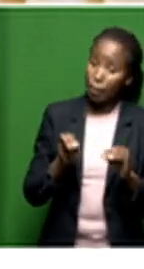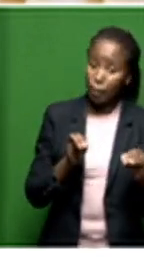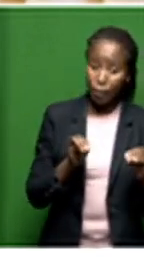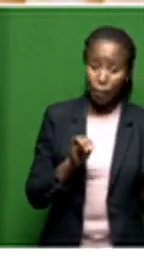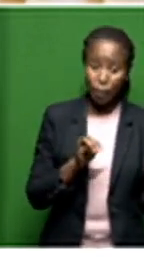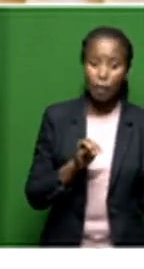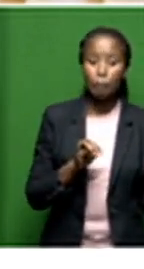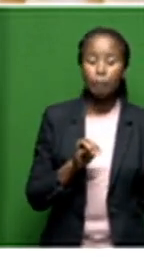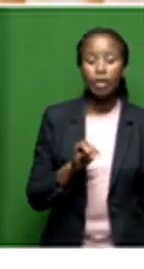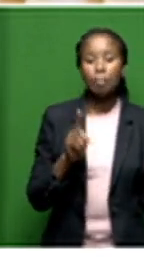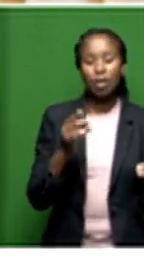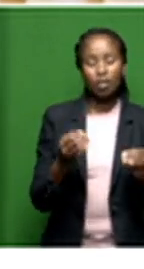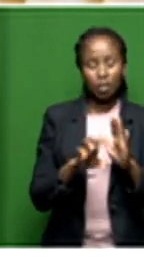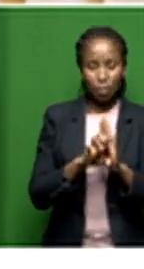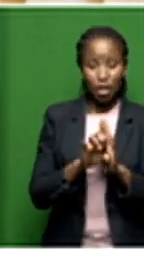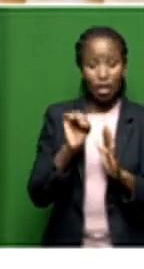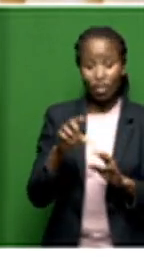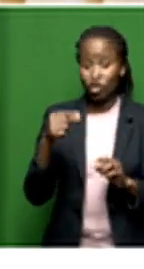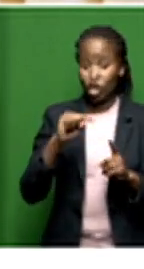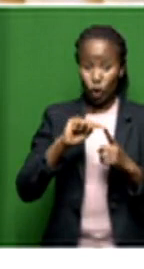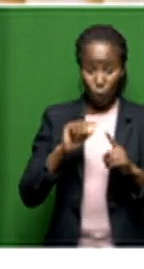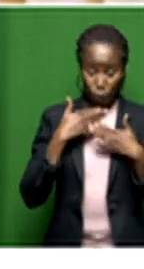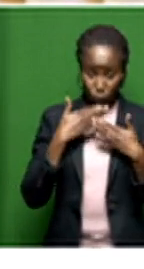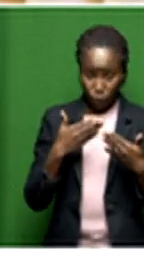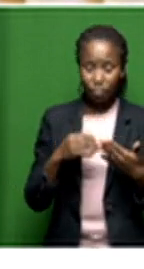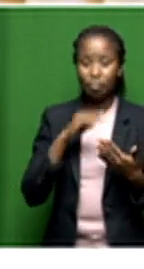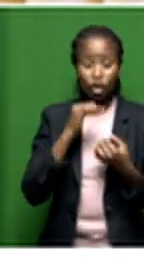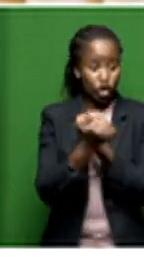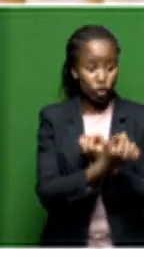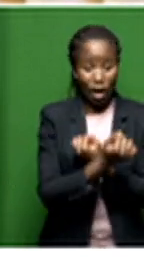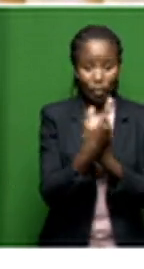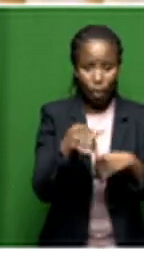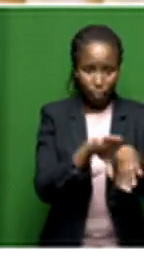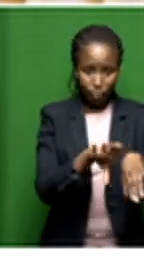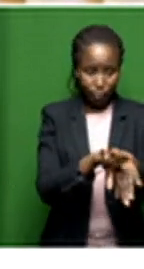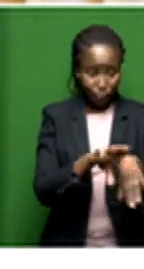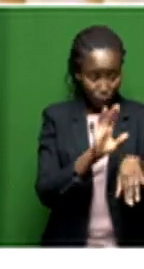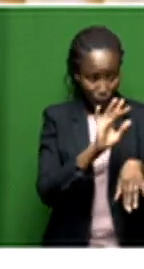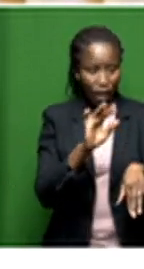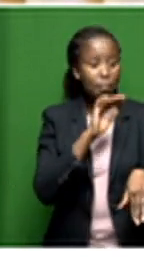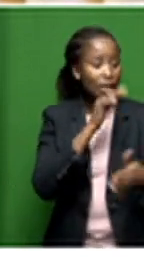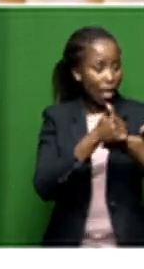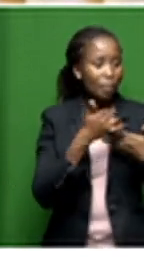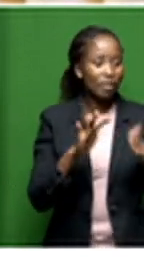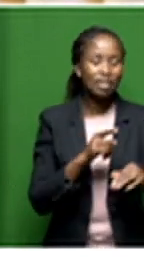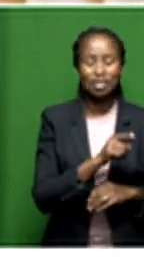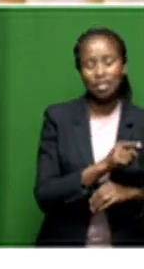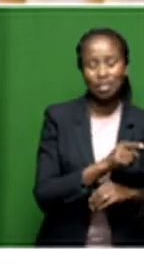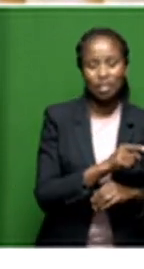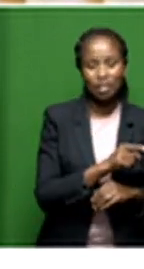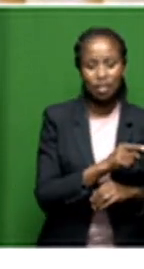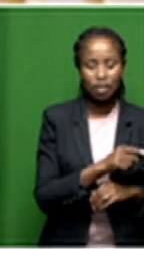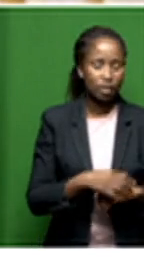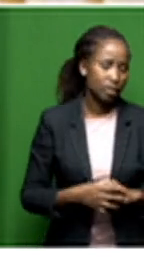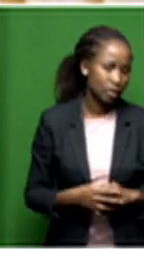wasn't for the assistance of GDOT, we wouldn't have got vehicles to do compaction to take our waste away. So it's a resource issue, and